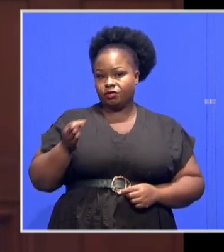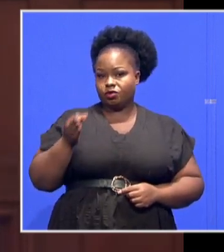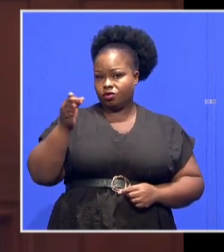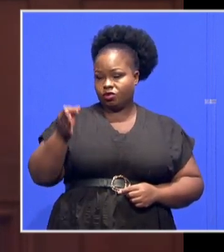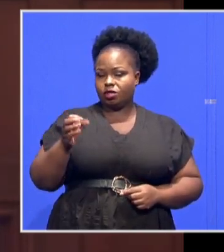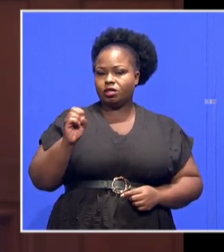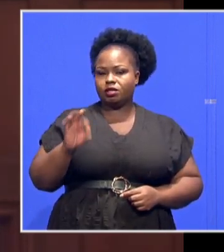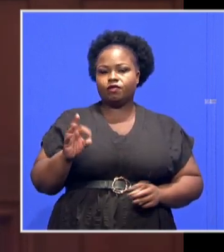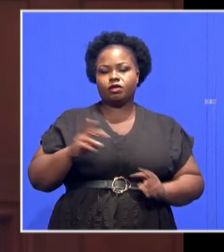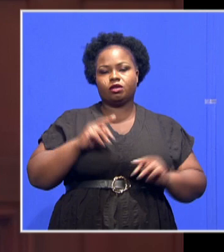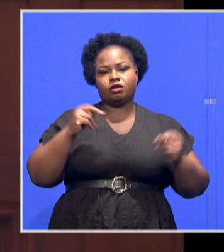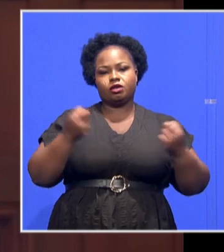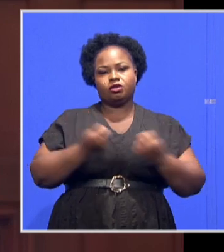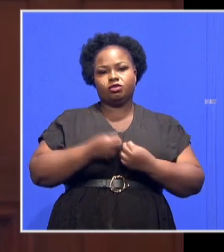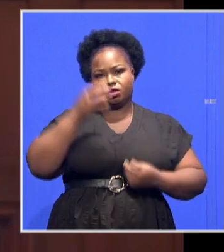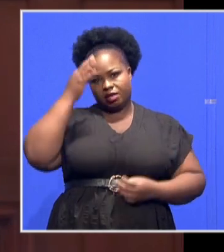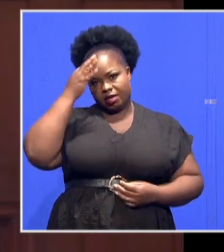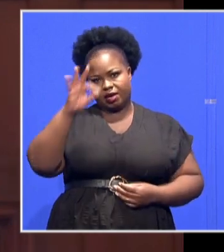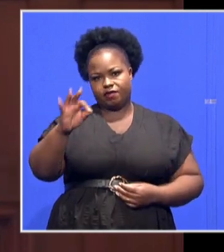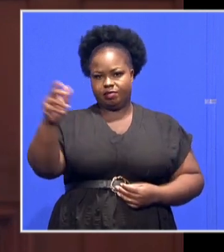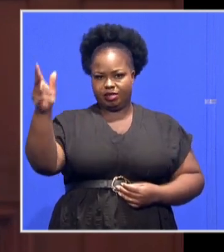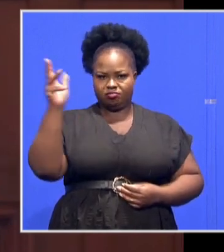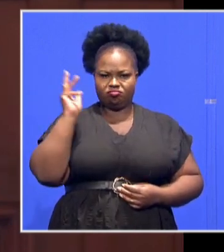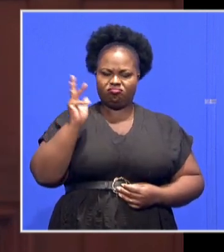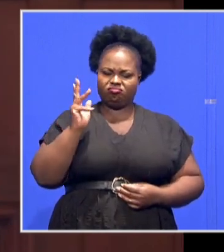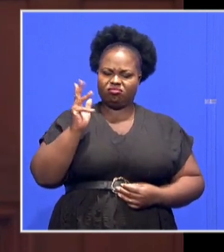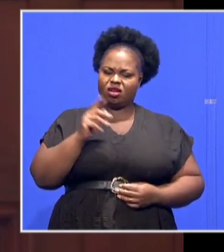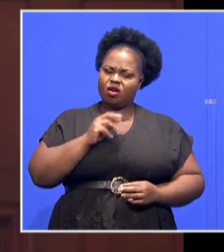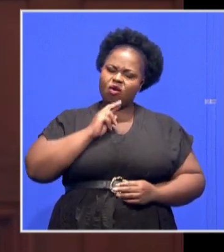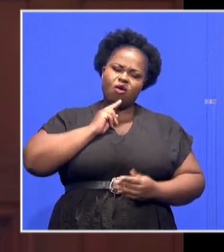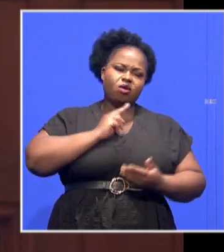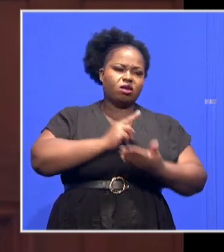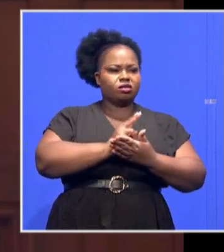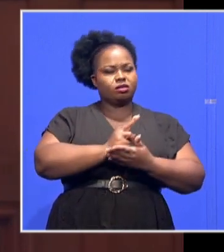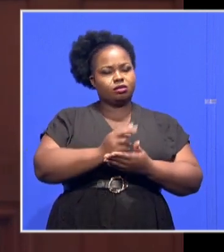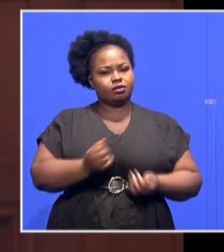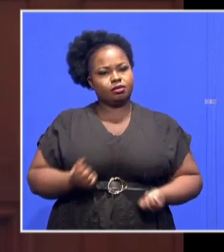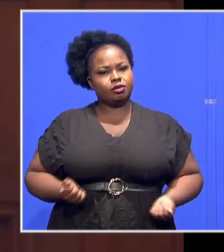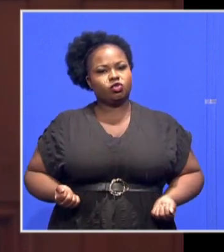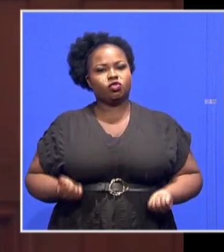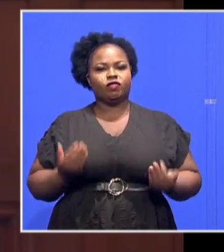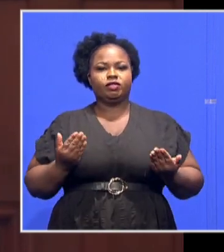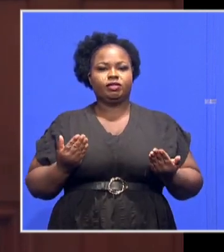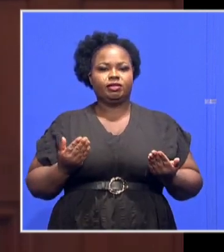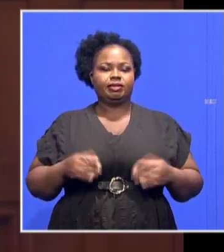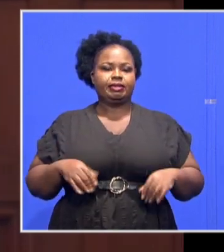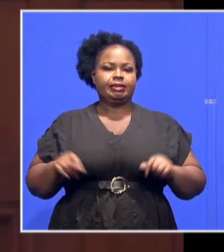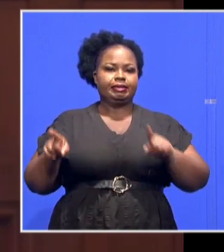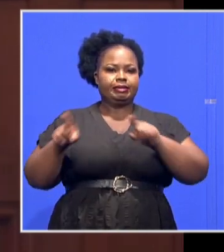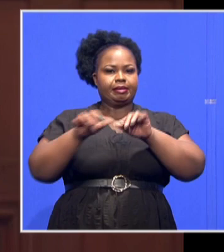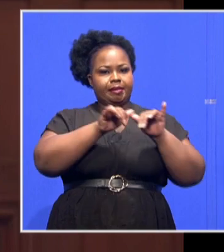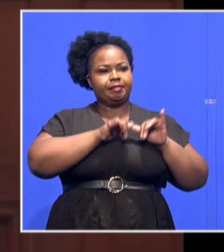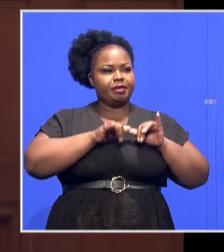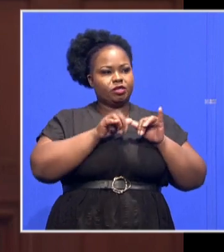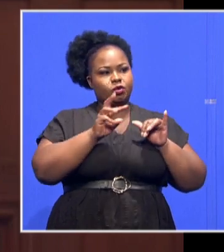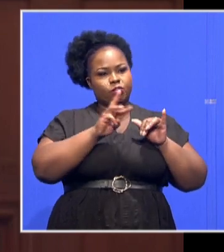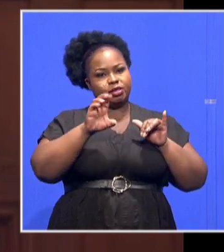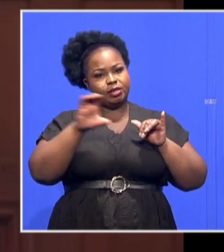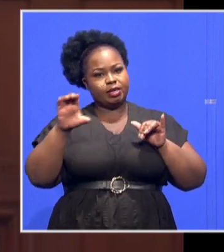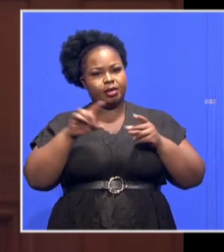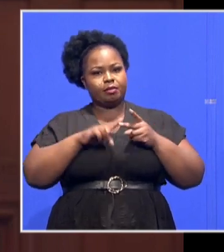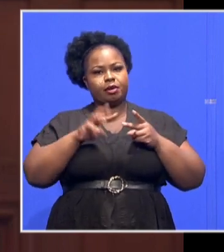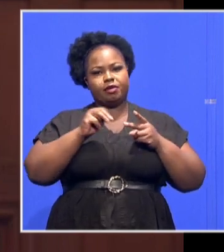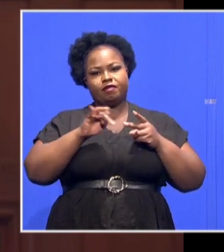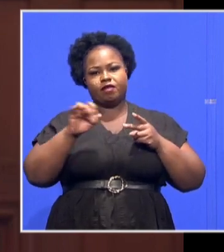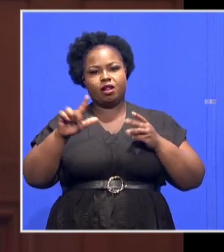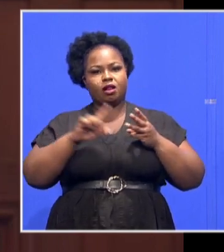the national government delivered honest, quality services at the same level that the Western Cape,